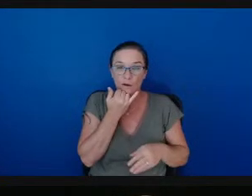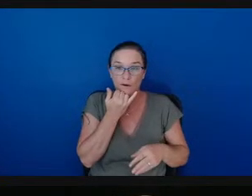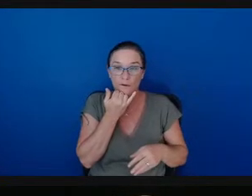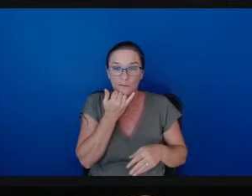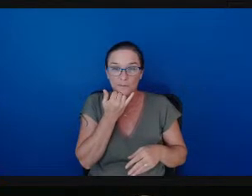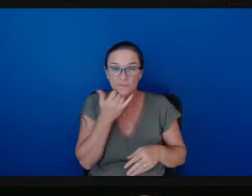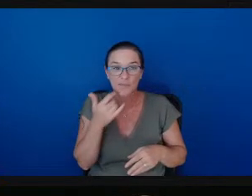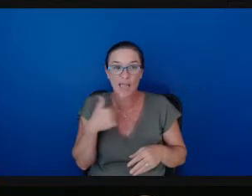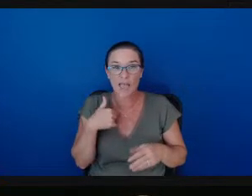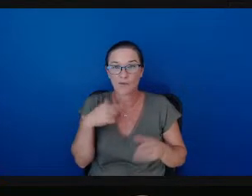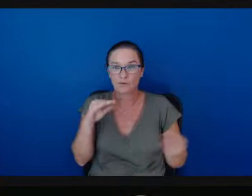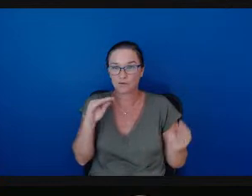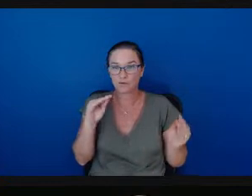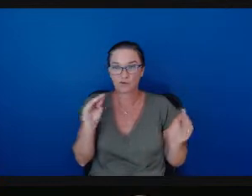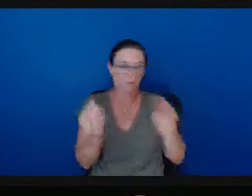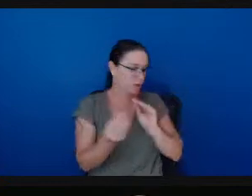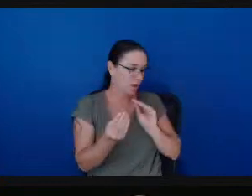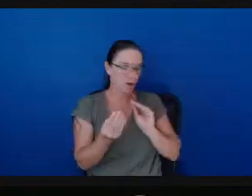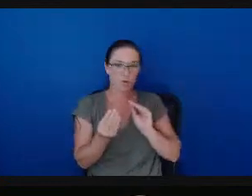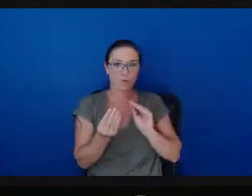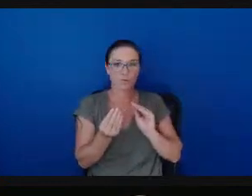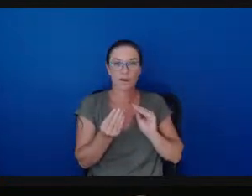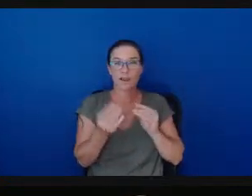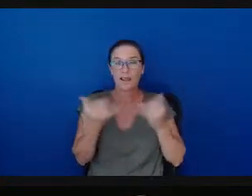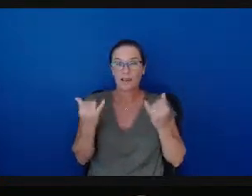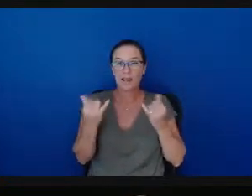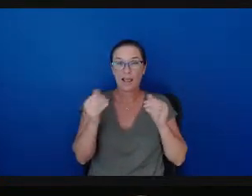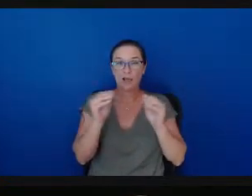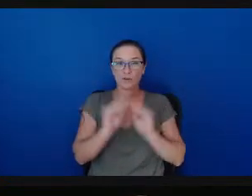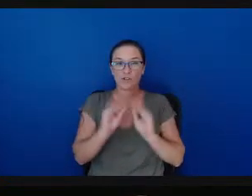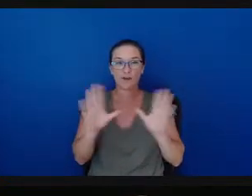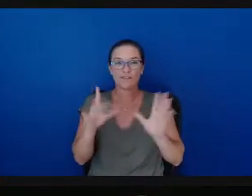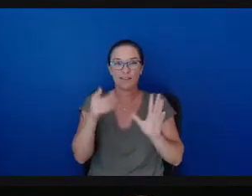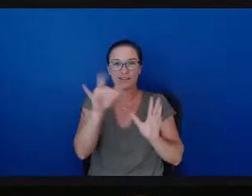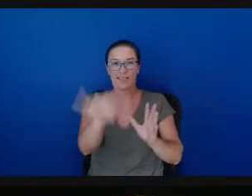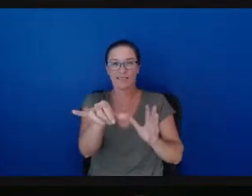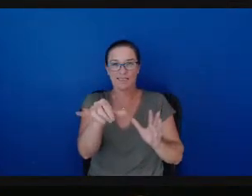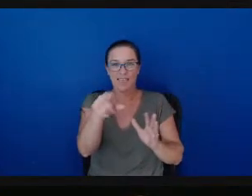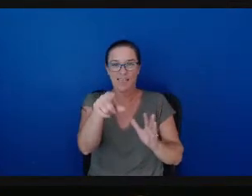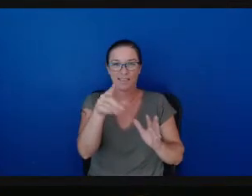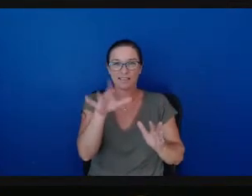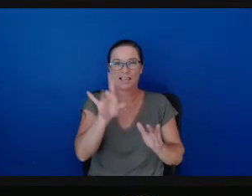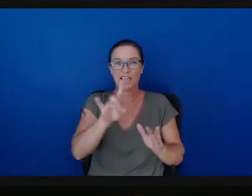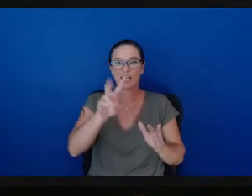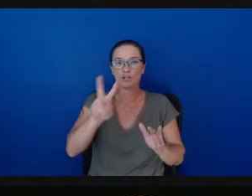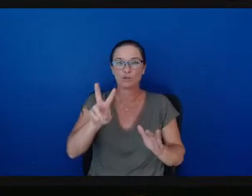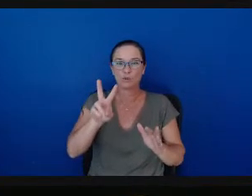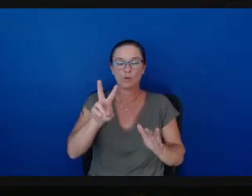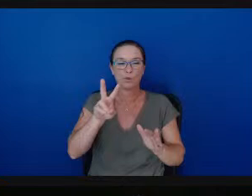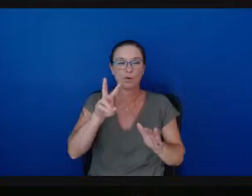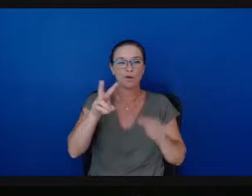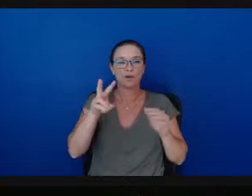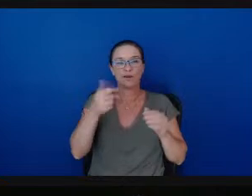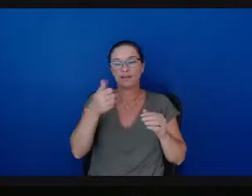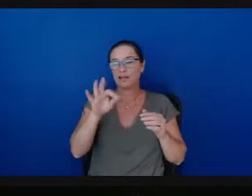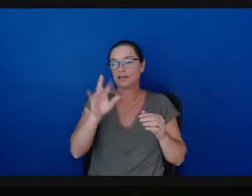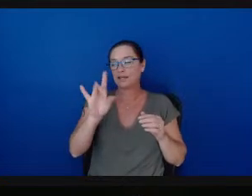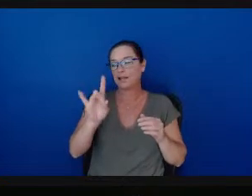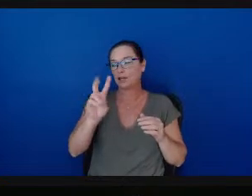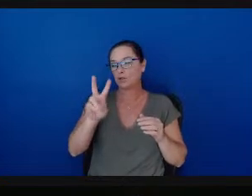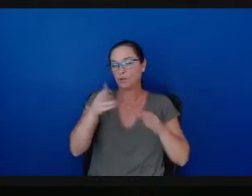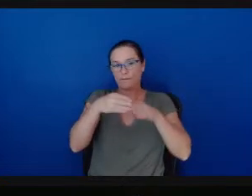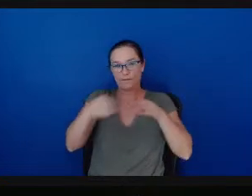was misoriented. Looking more closely now, it's pretty obvious. That is it right here. This is the 82 fissure. This little island of land